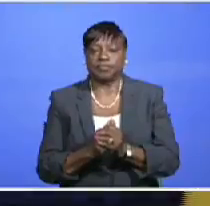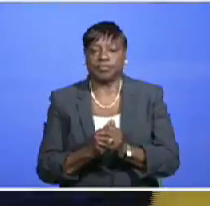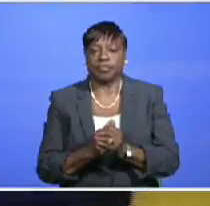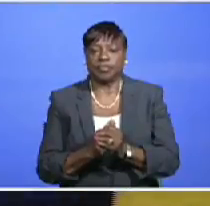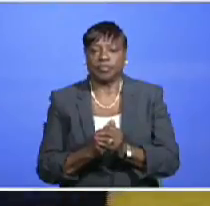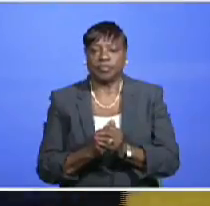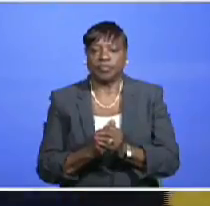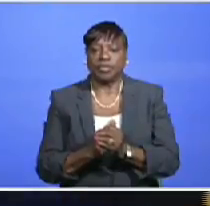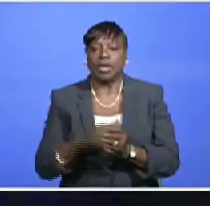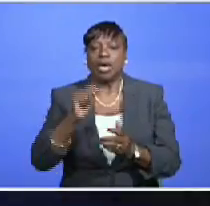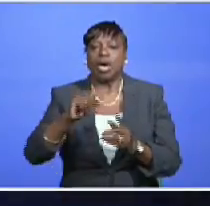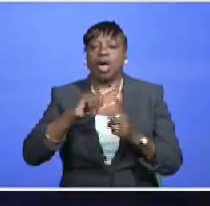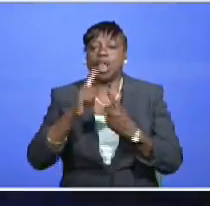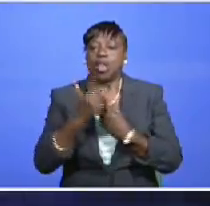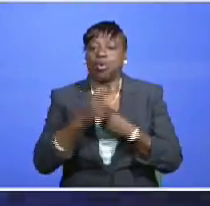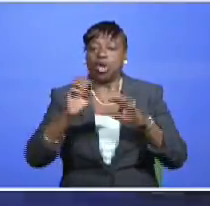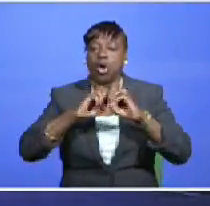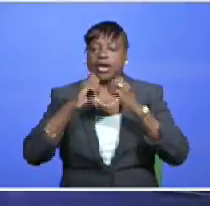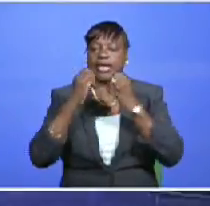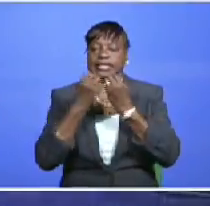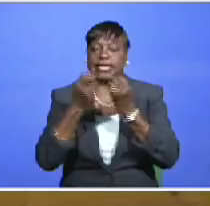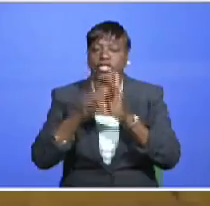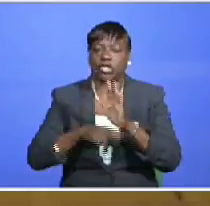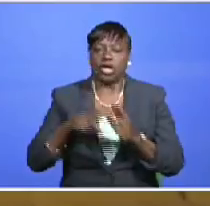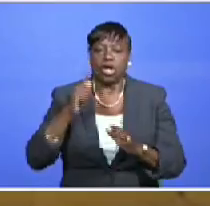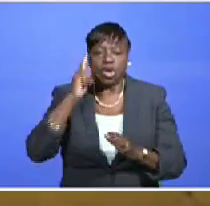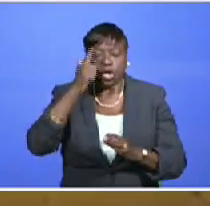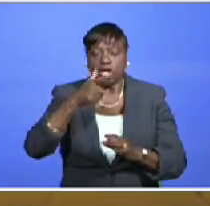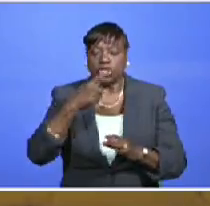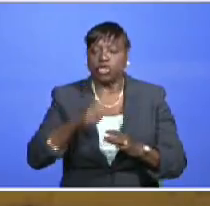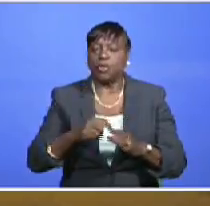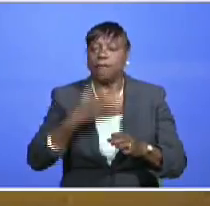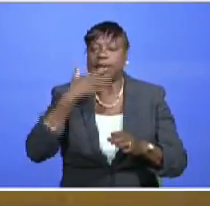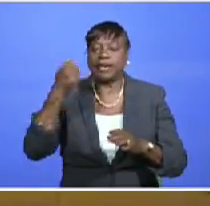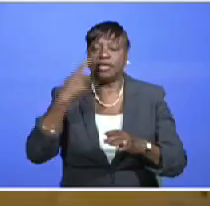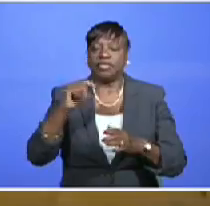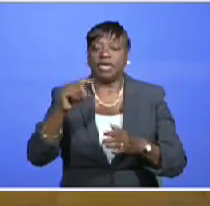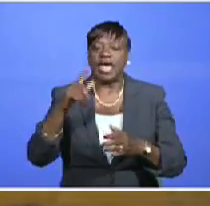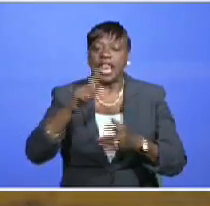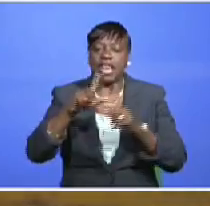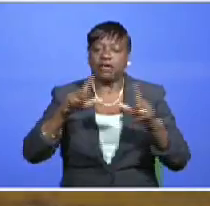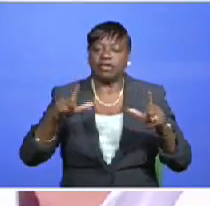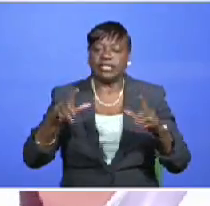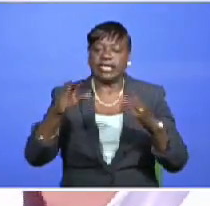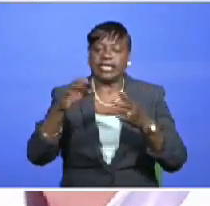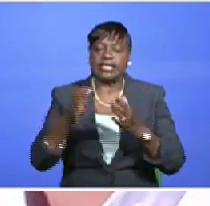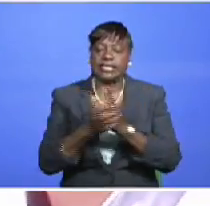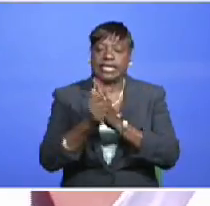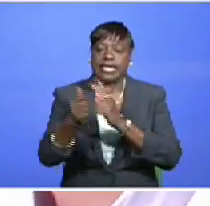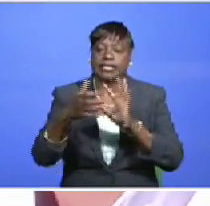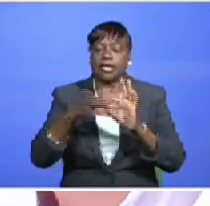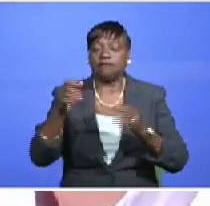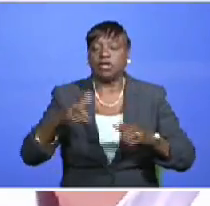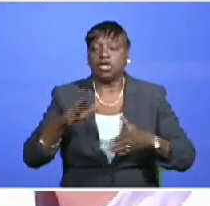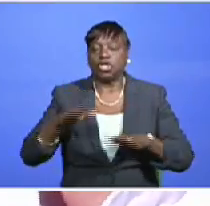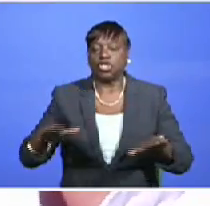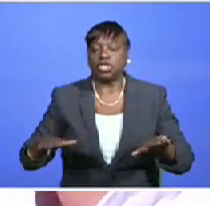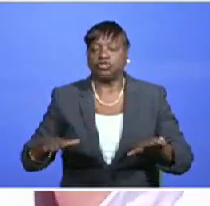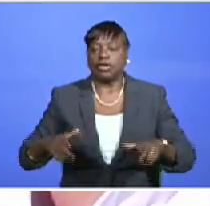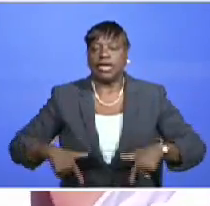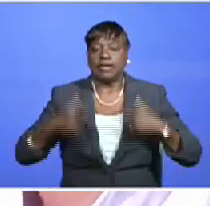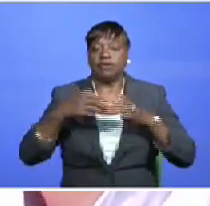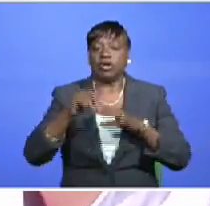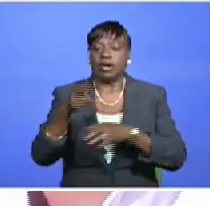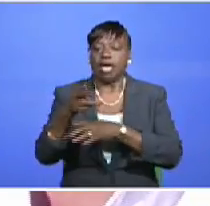In other news, a local organization looking to enhance the literacy skills of children living on Hay Street. President of Dream Chasers